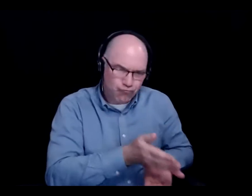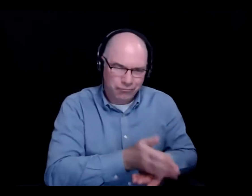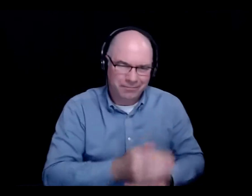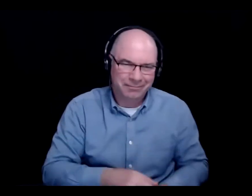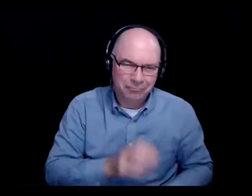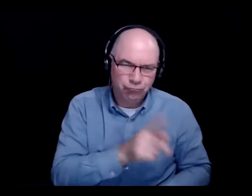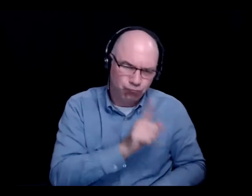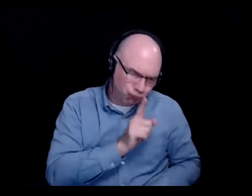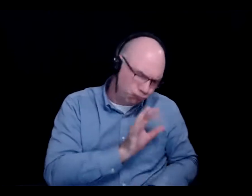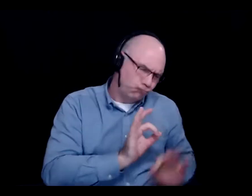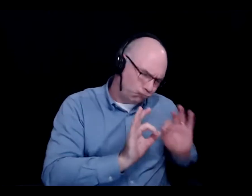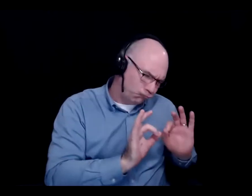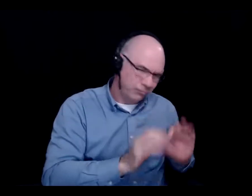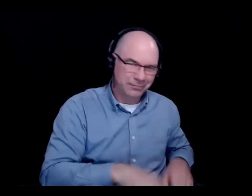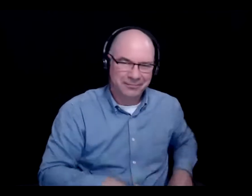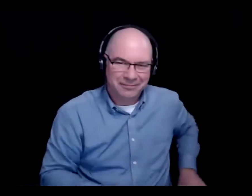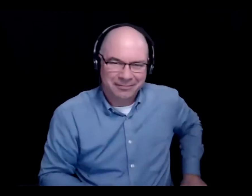Okay, hold on.